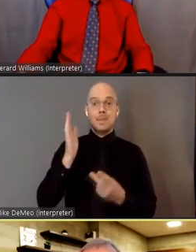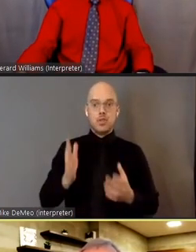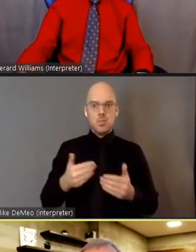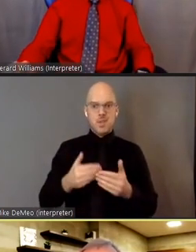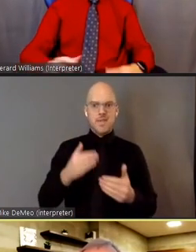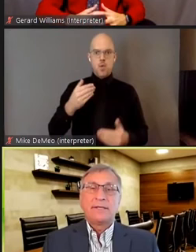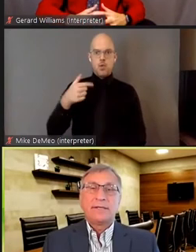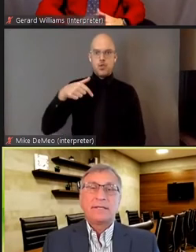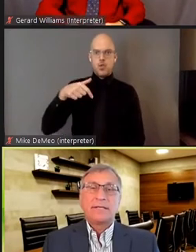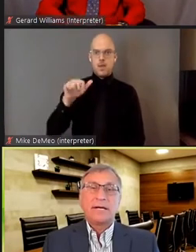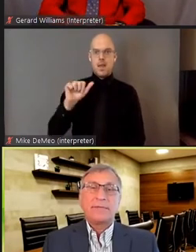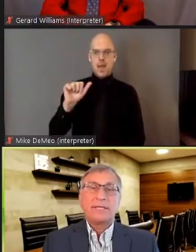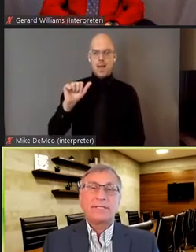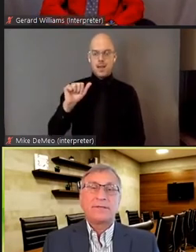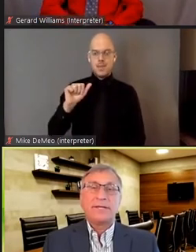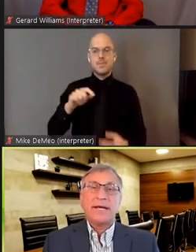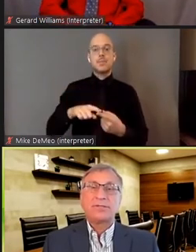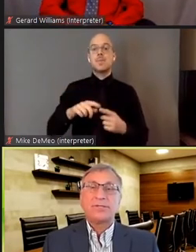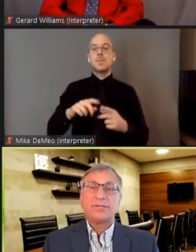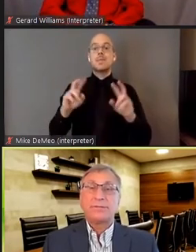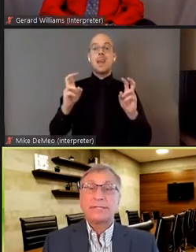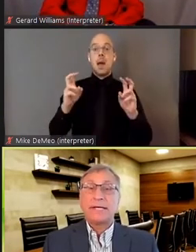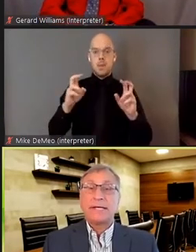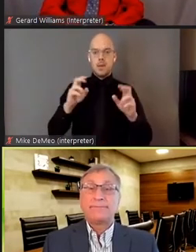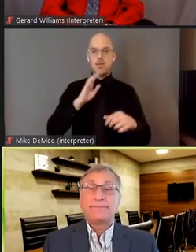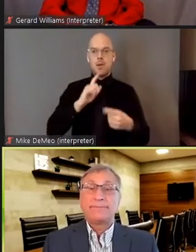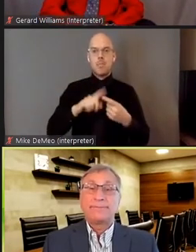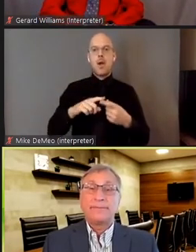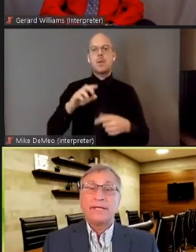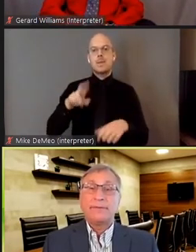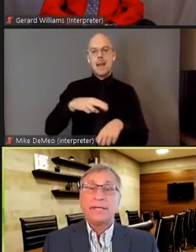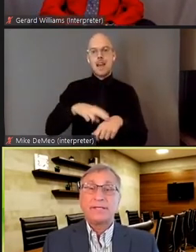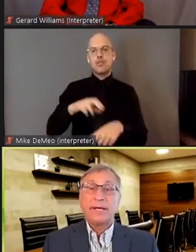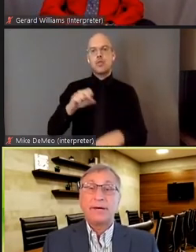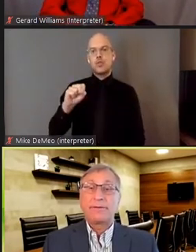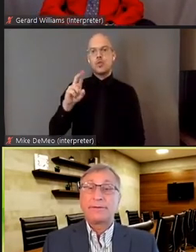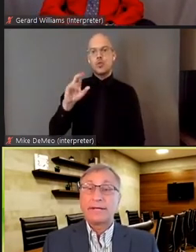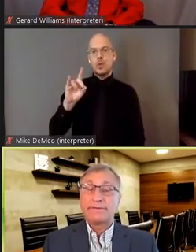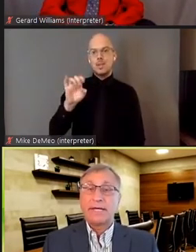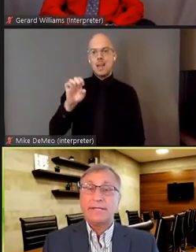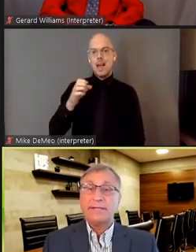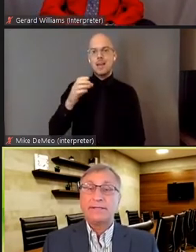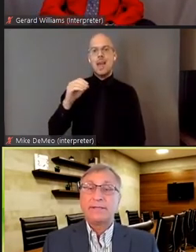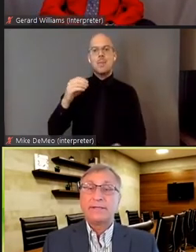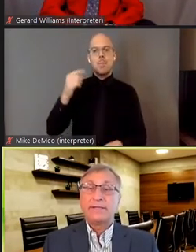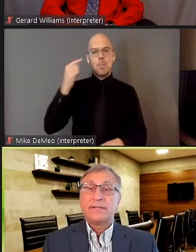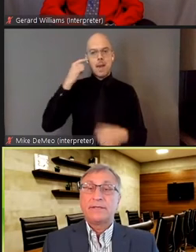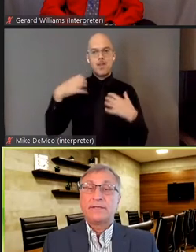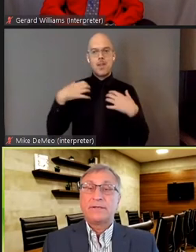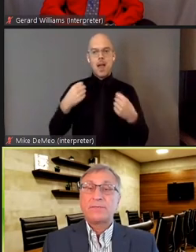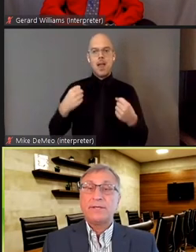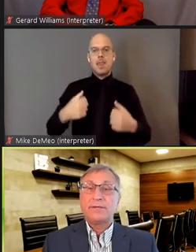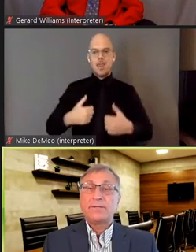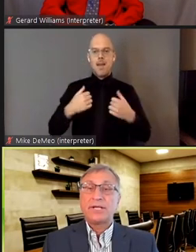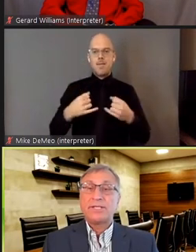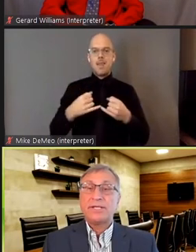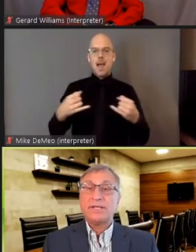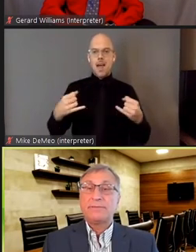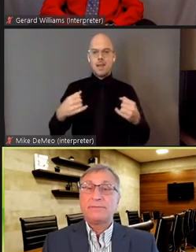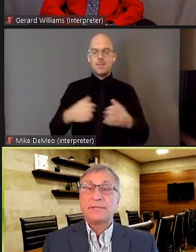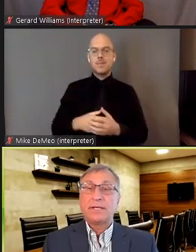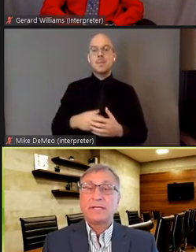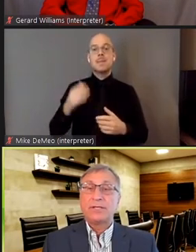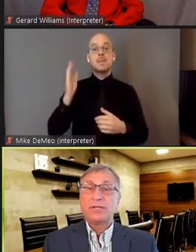Q&A, the topic is on National Suicide and Mental Health Lifeline. Our speaker,